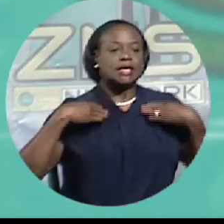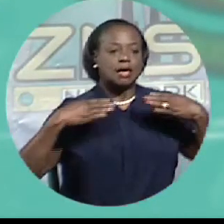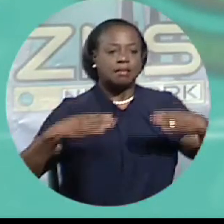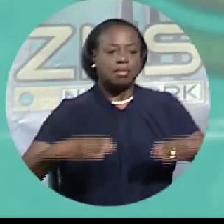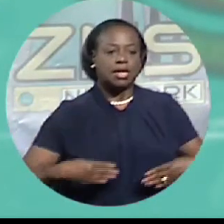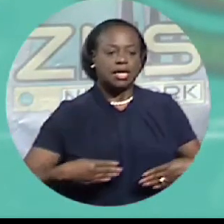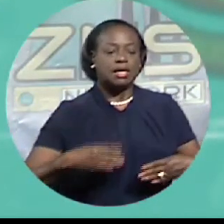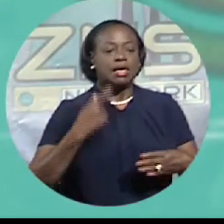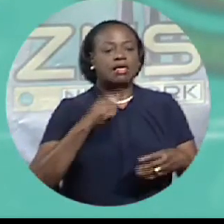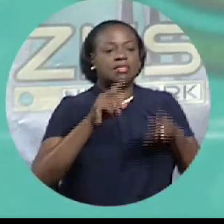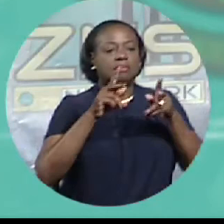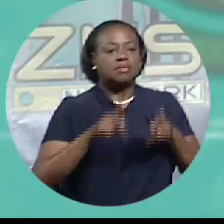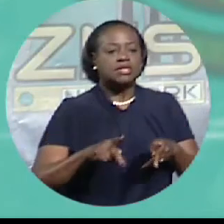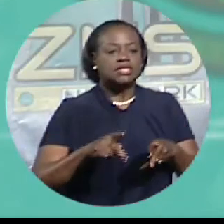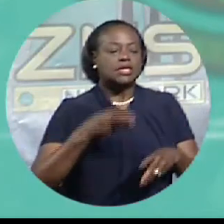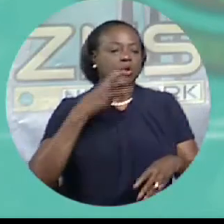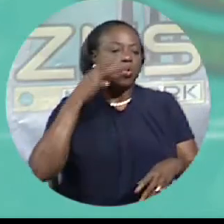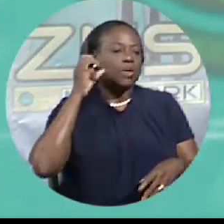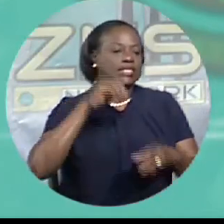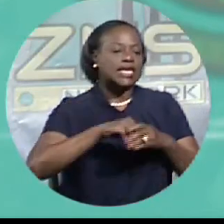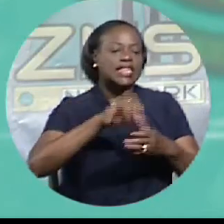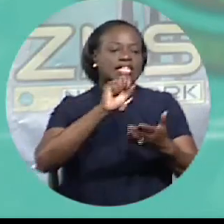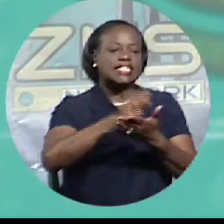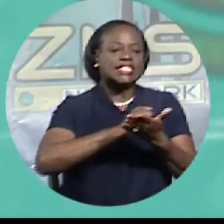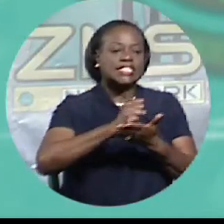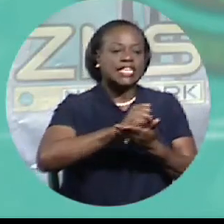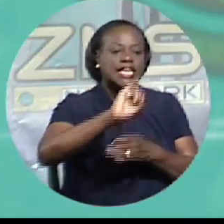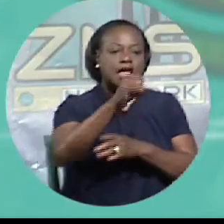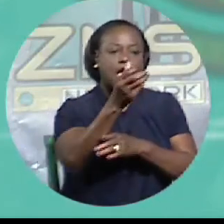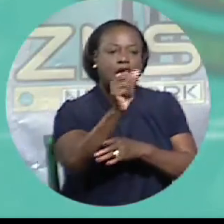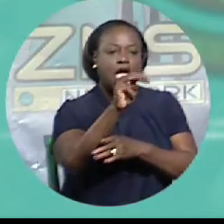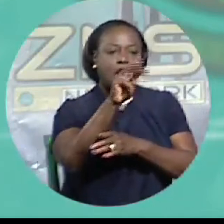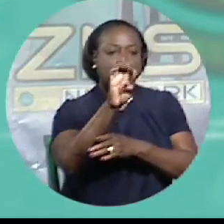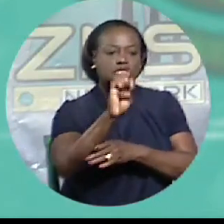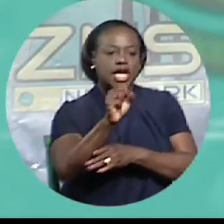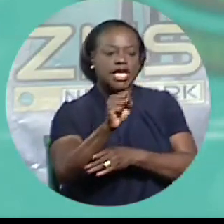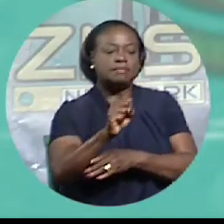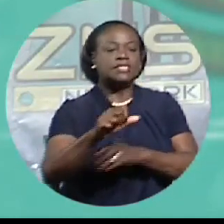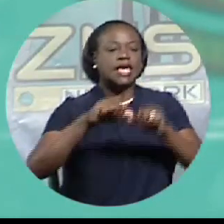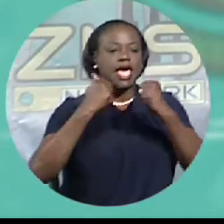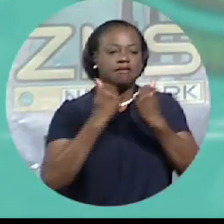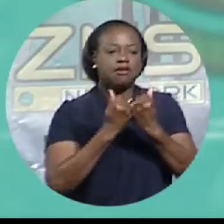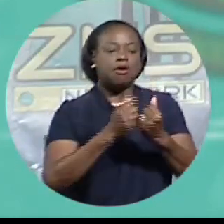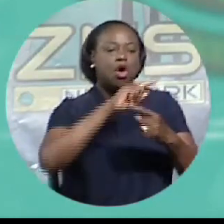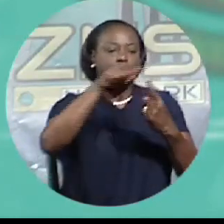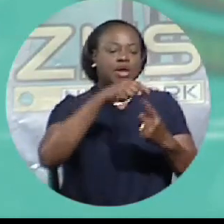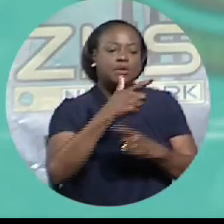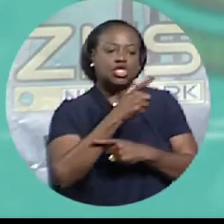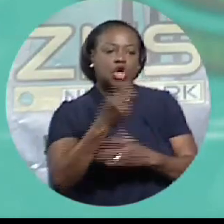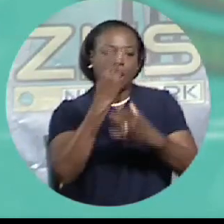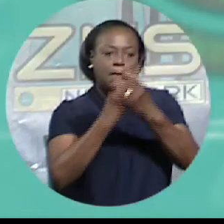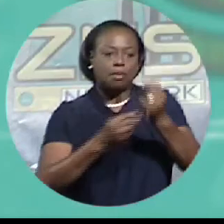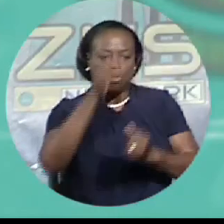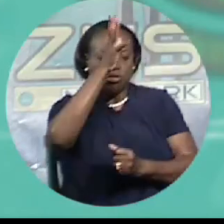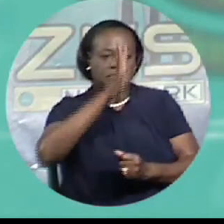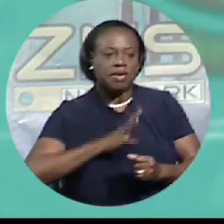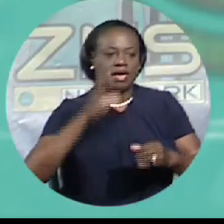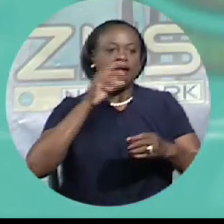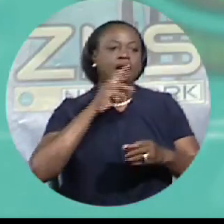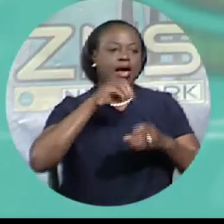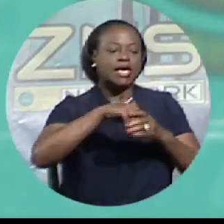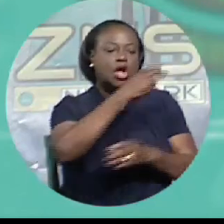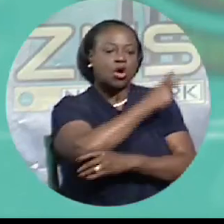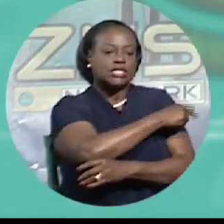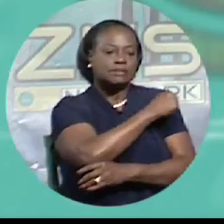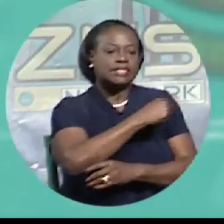is that the victim was in the St. James area when he was reportedly shot. Both men are detained in serious condition in